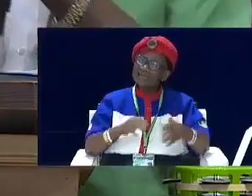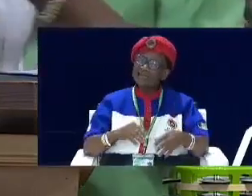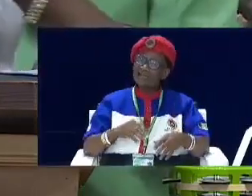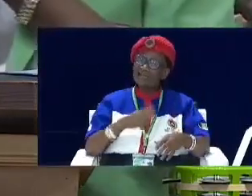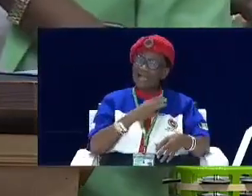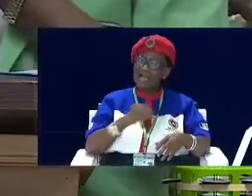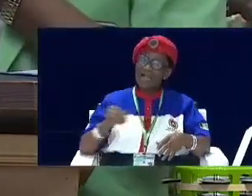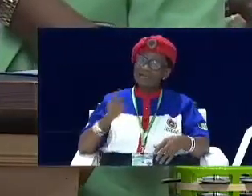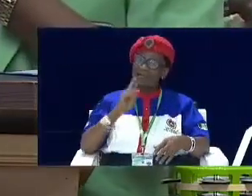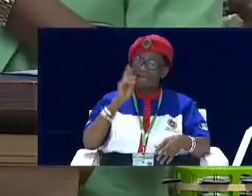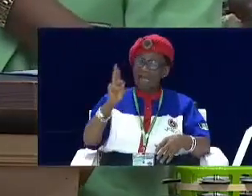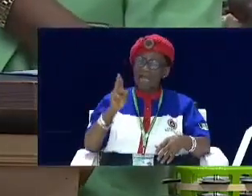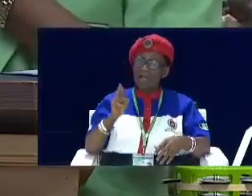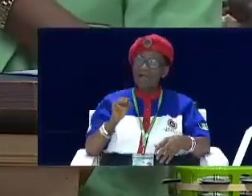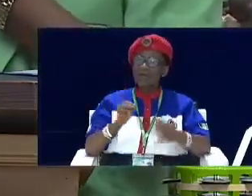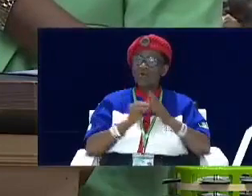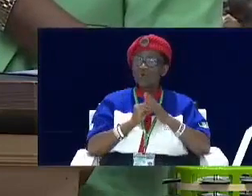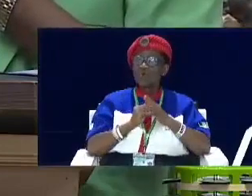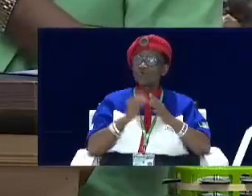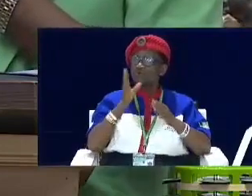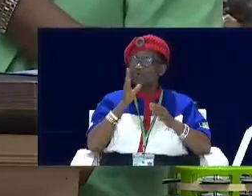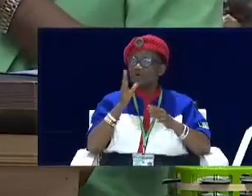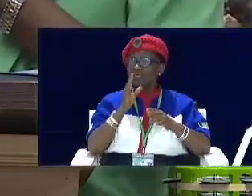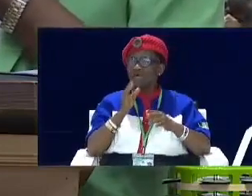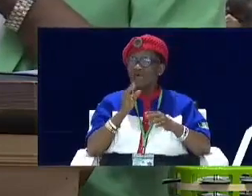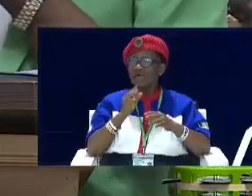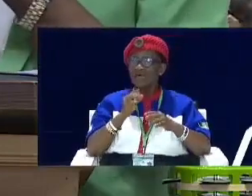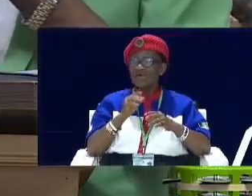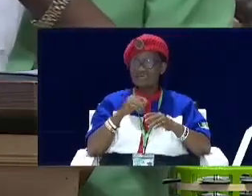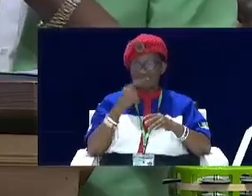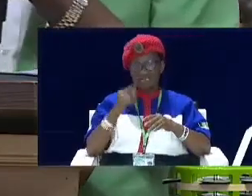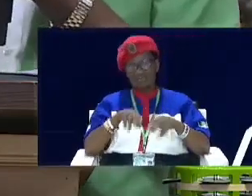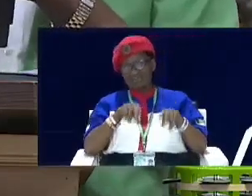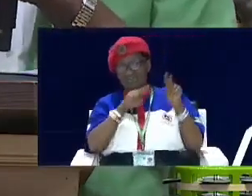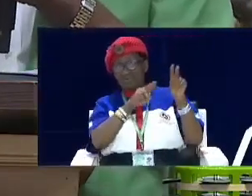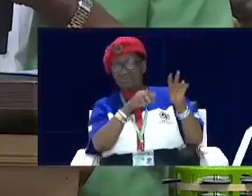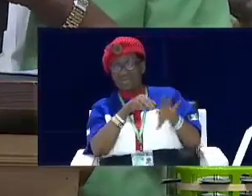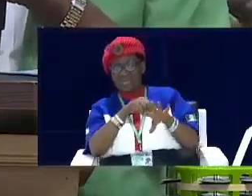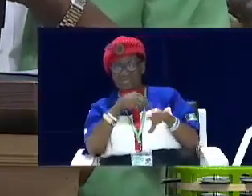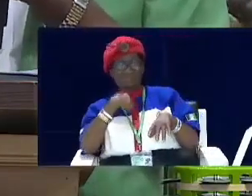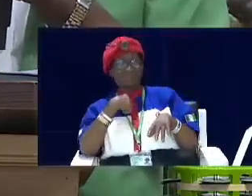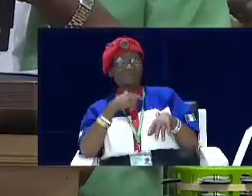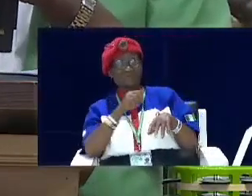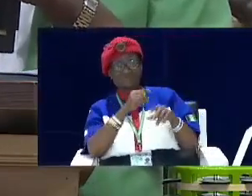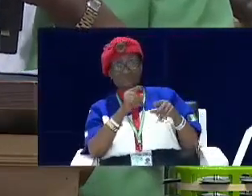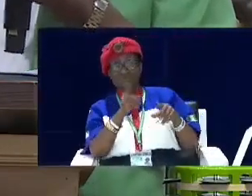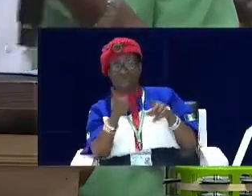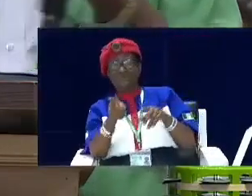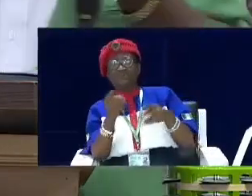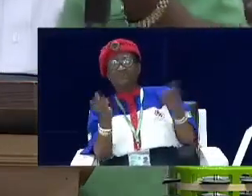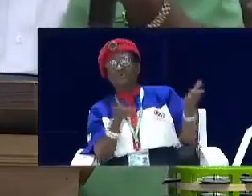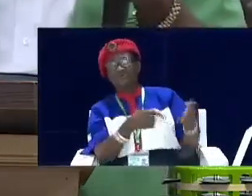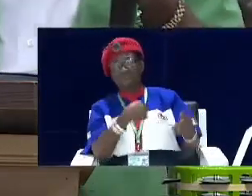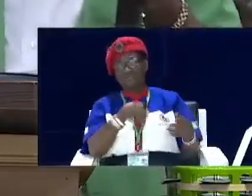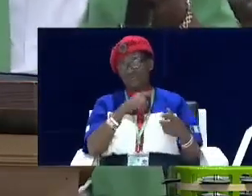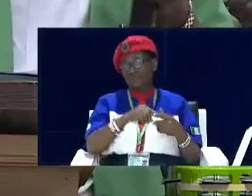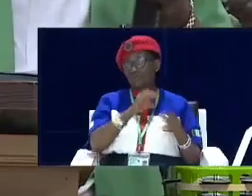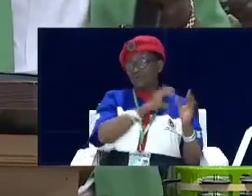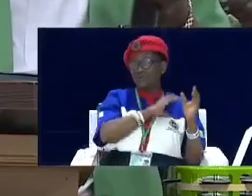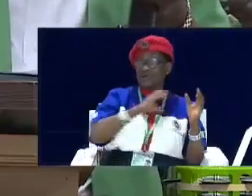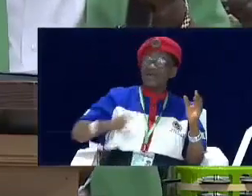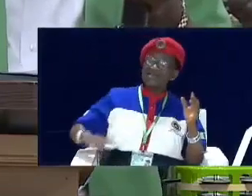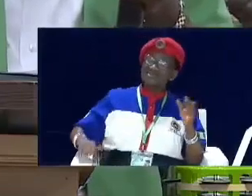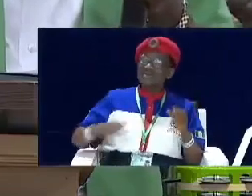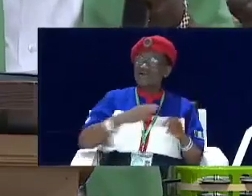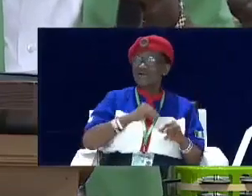was, look at you, you are the one who brought me to Christ. And the little girl said,